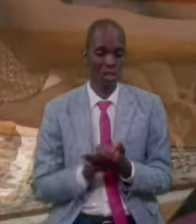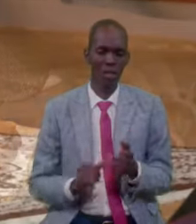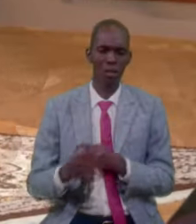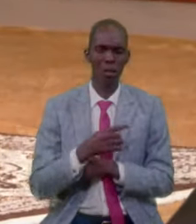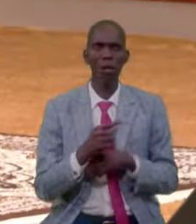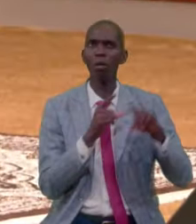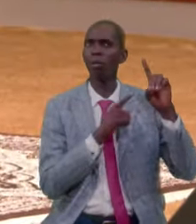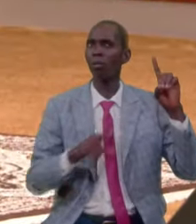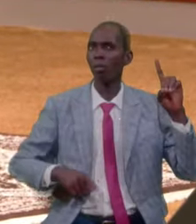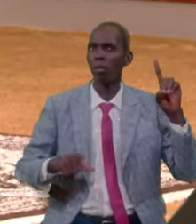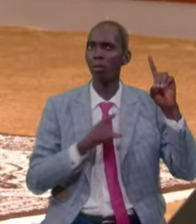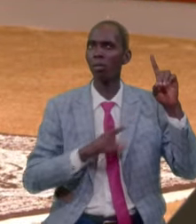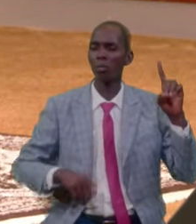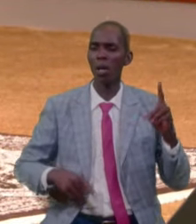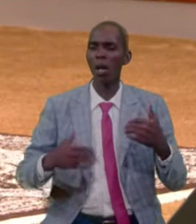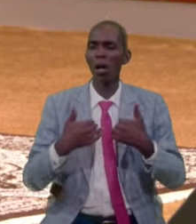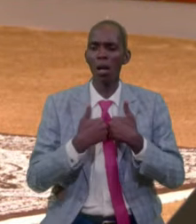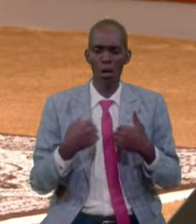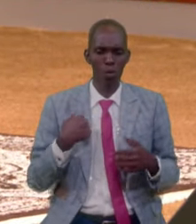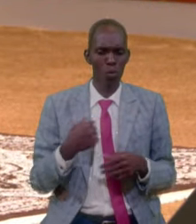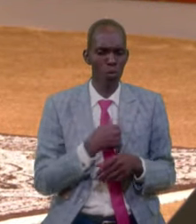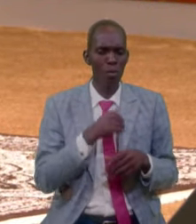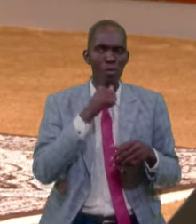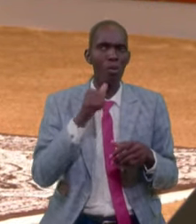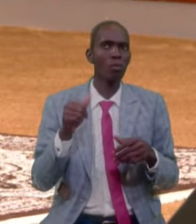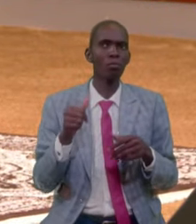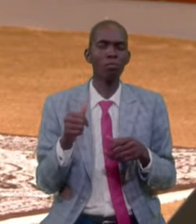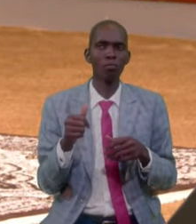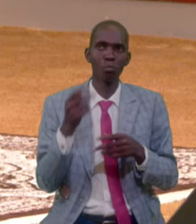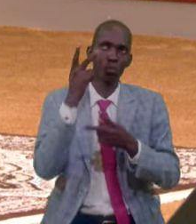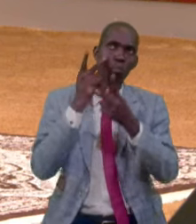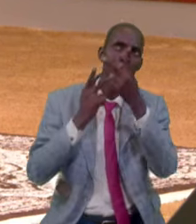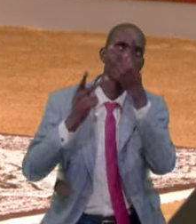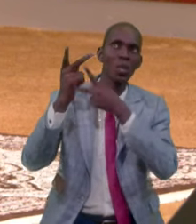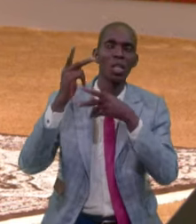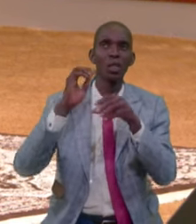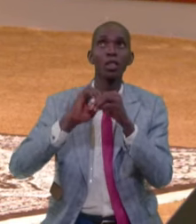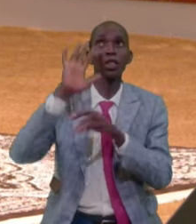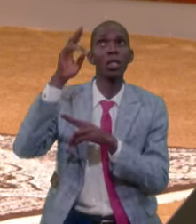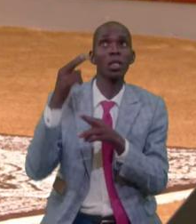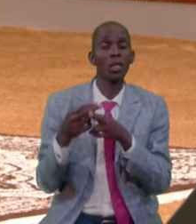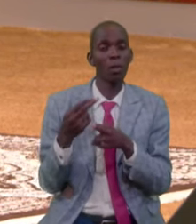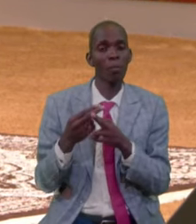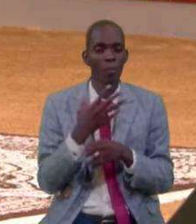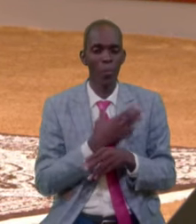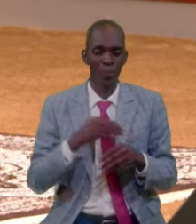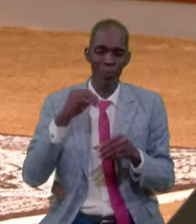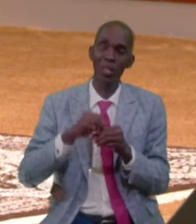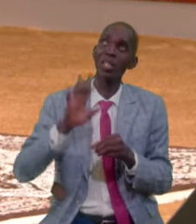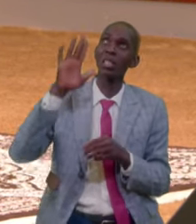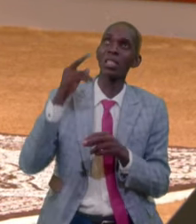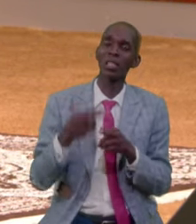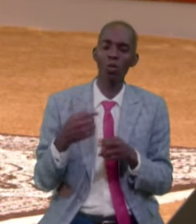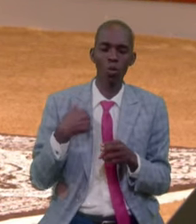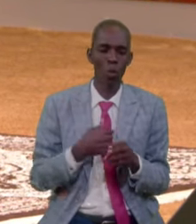Lord, have we not prophesied in thy name? and in thy name have cast